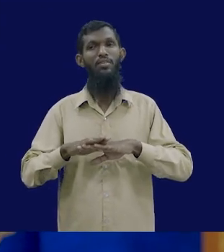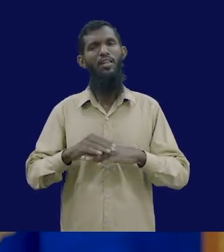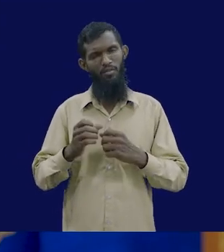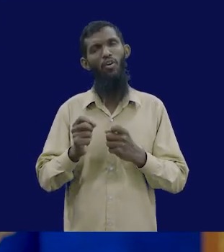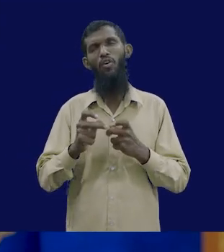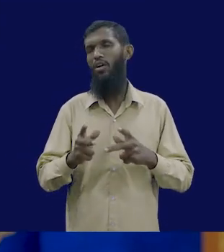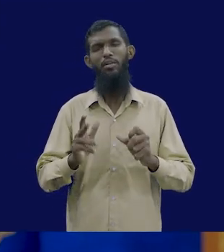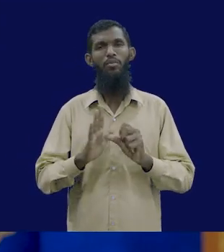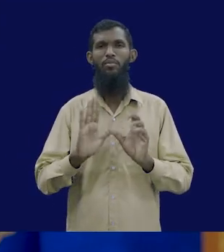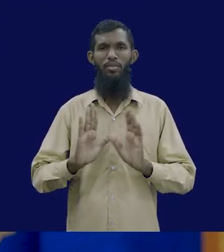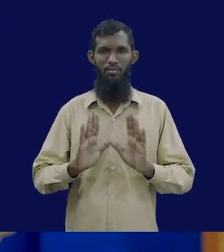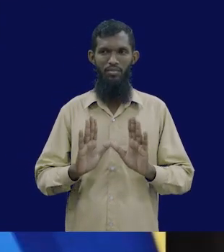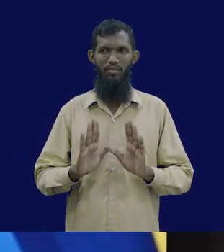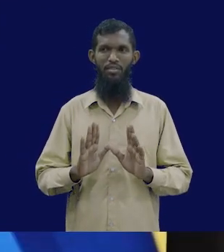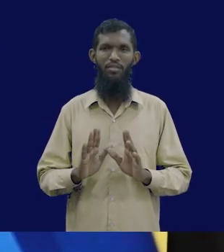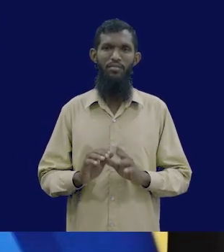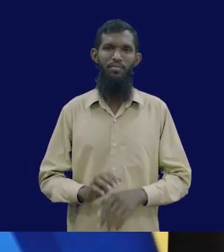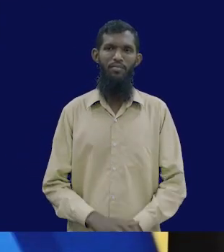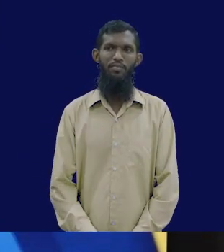This is also permissible.